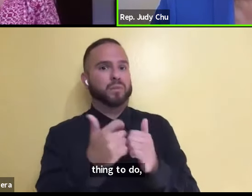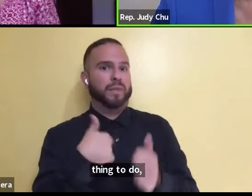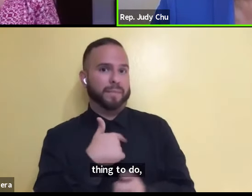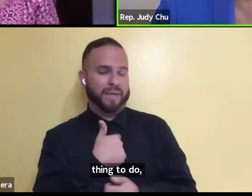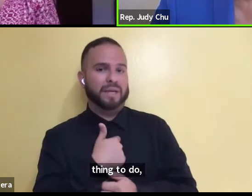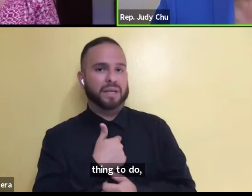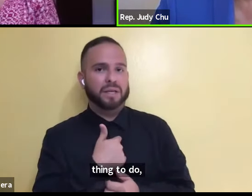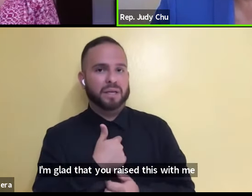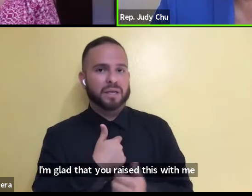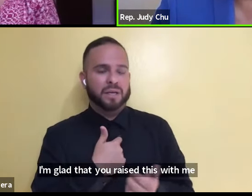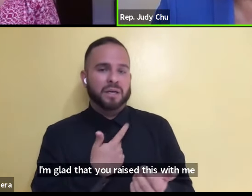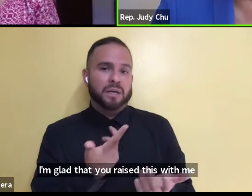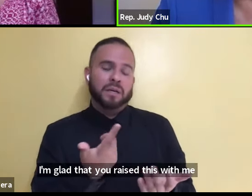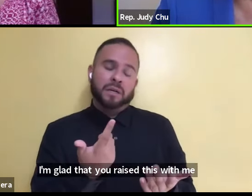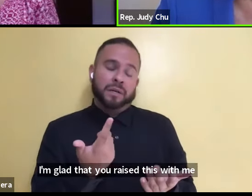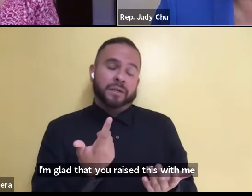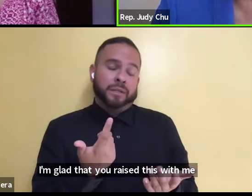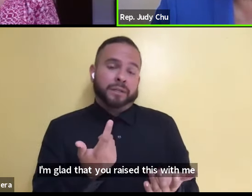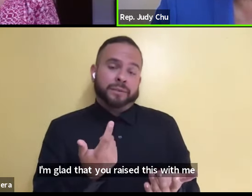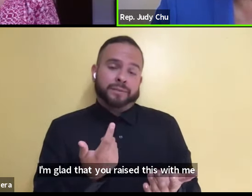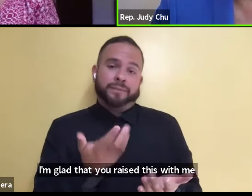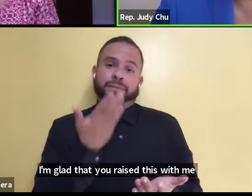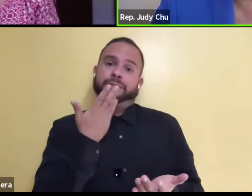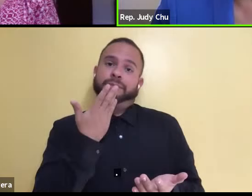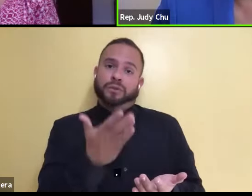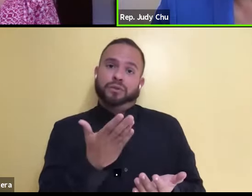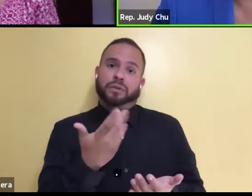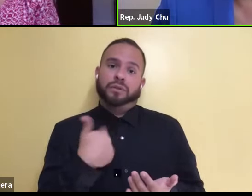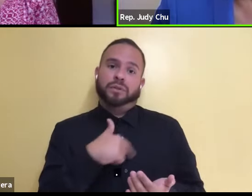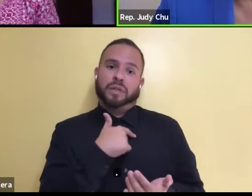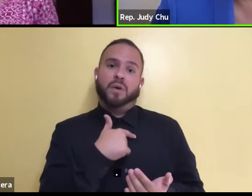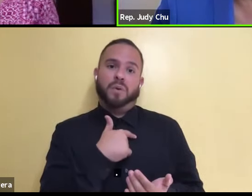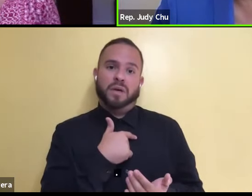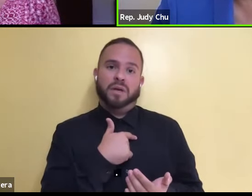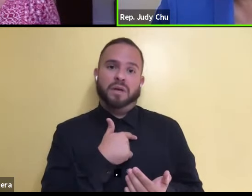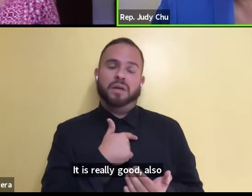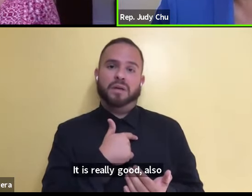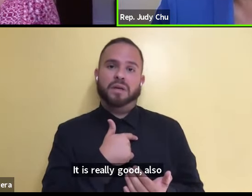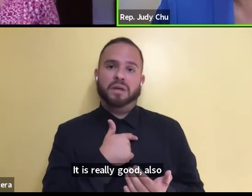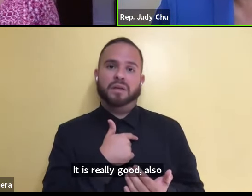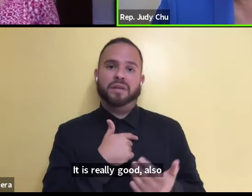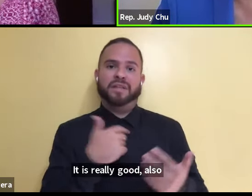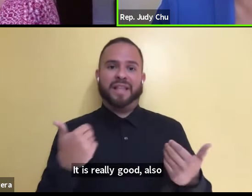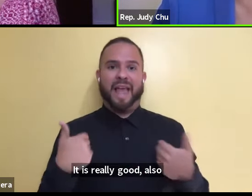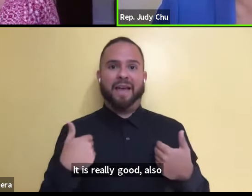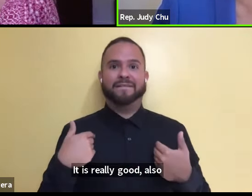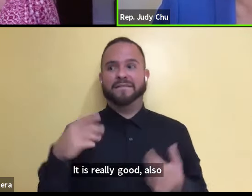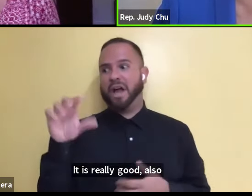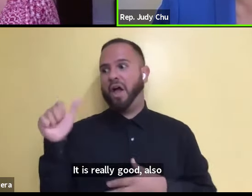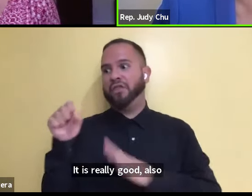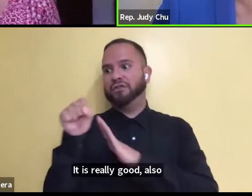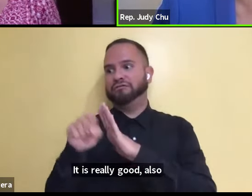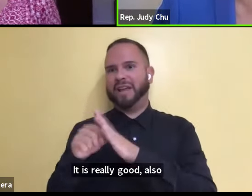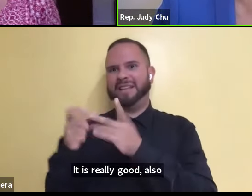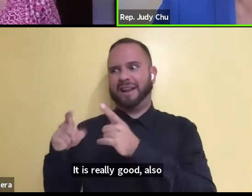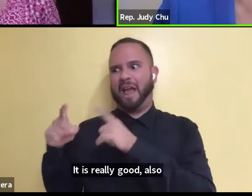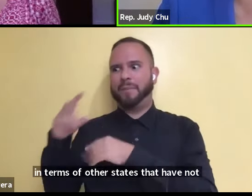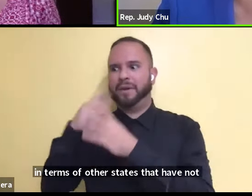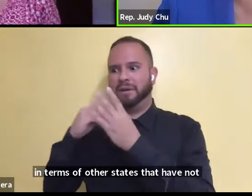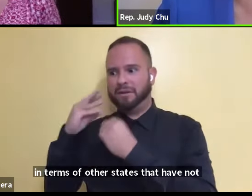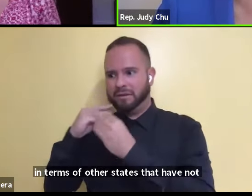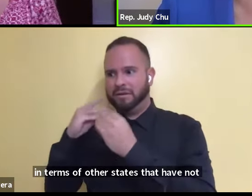is really good also that we have precedent in terms of other states that have not